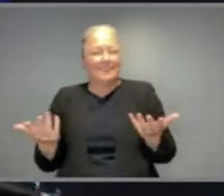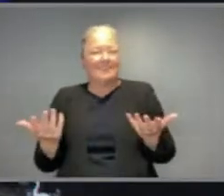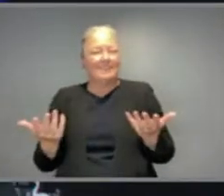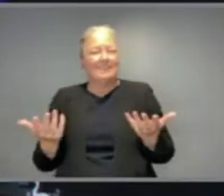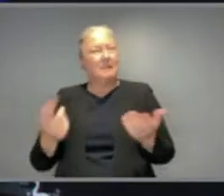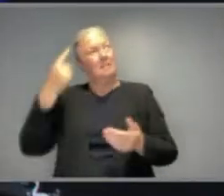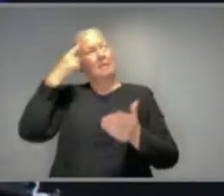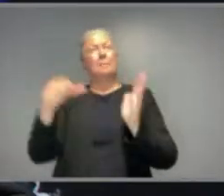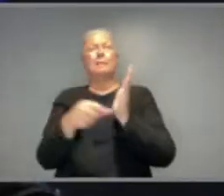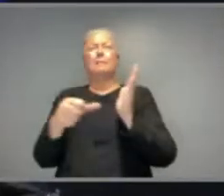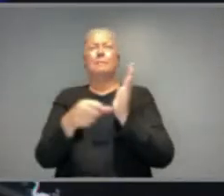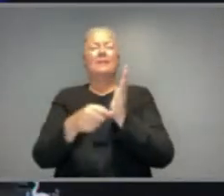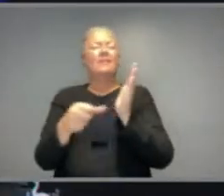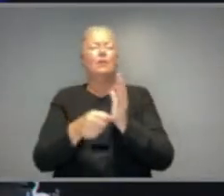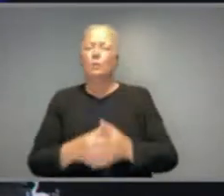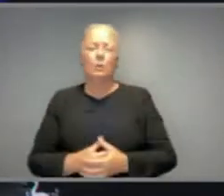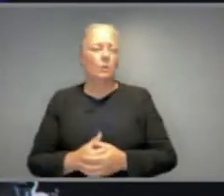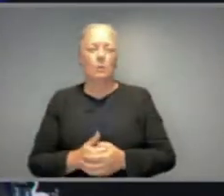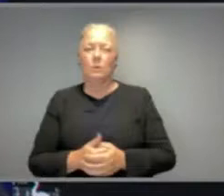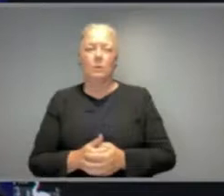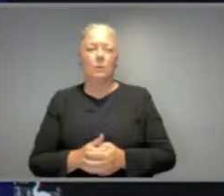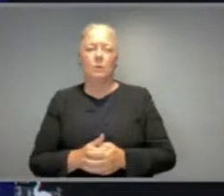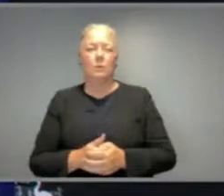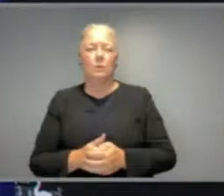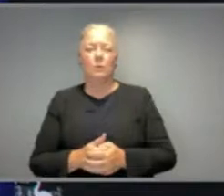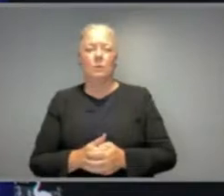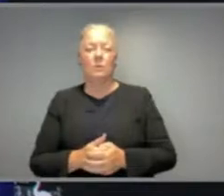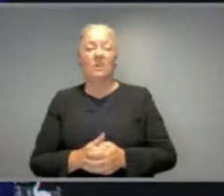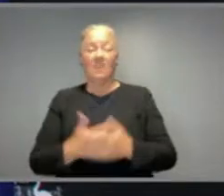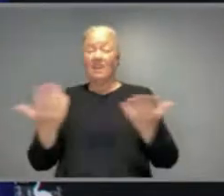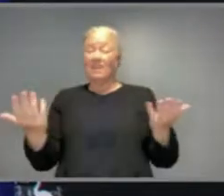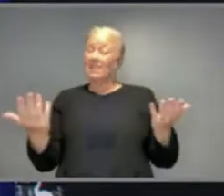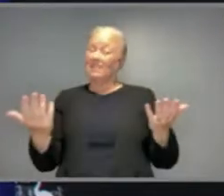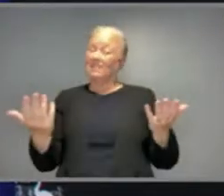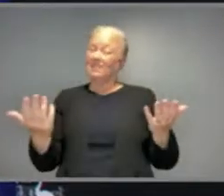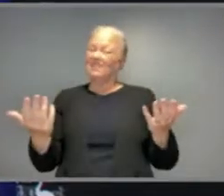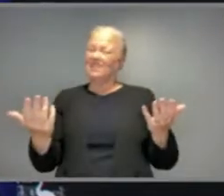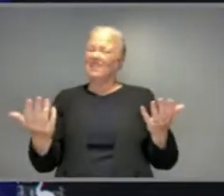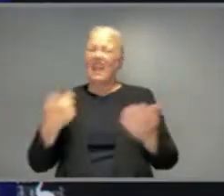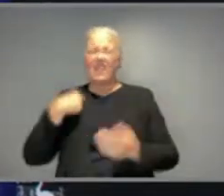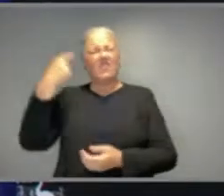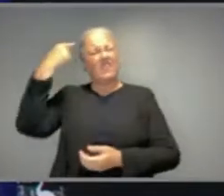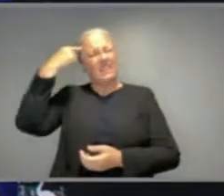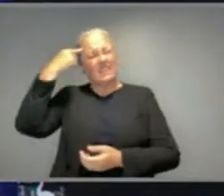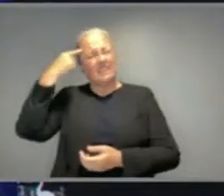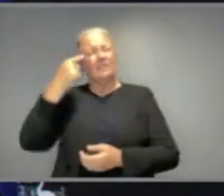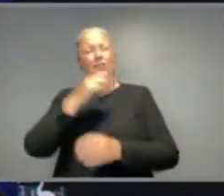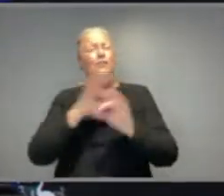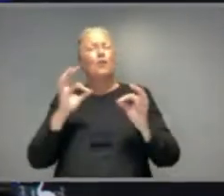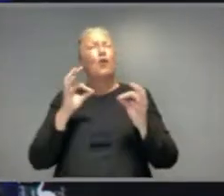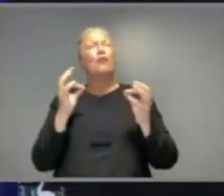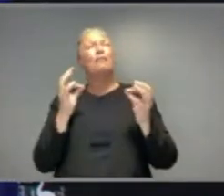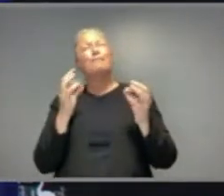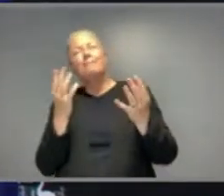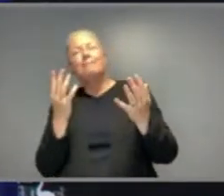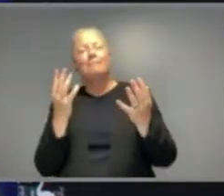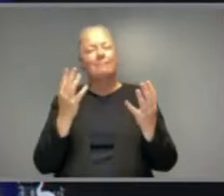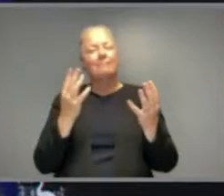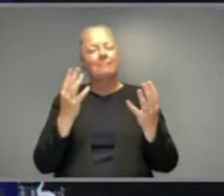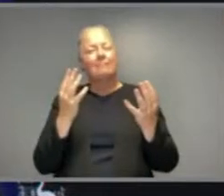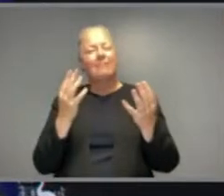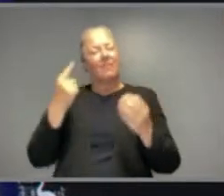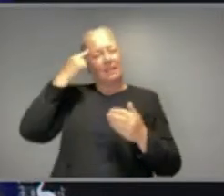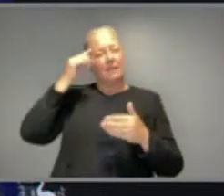Sure, it demonstrates, I think, a lack of considering the real evidence here